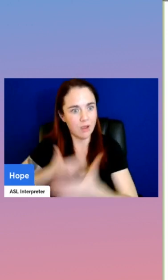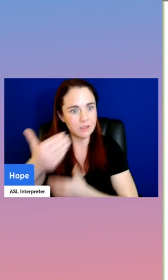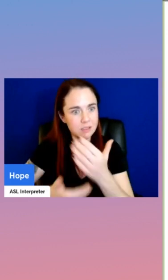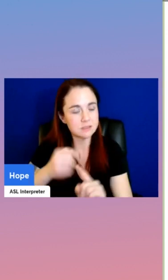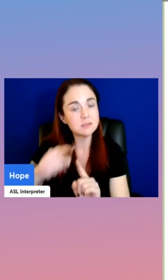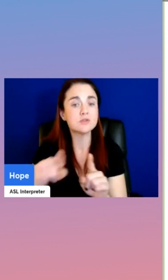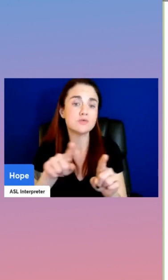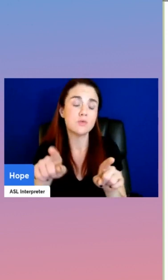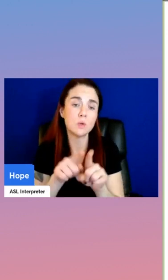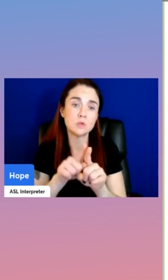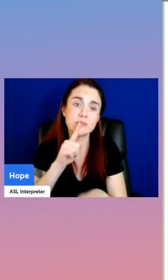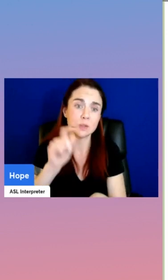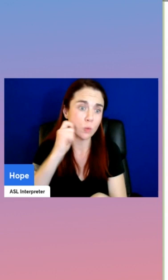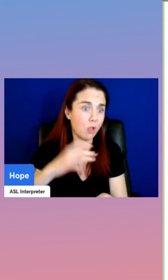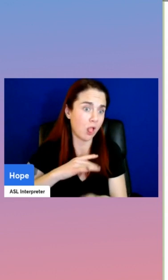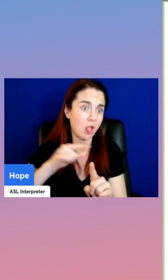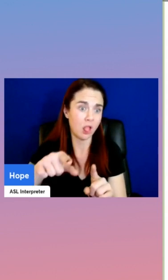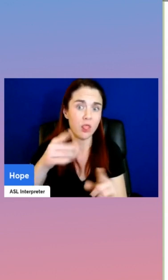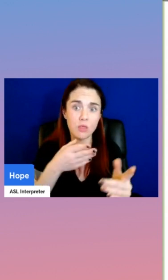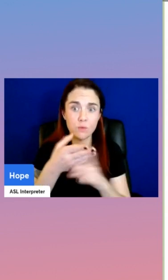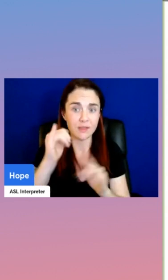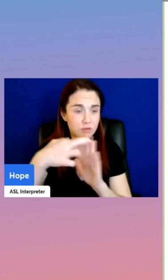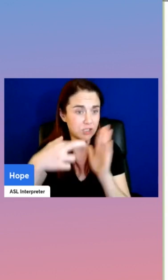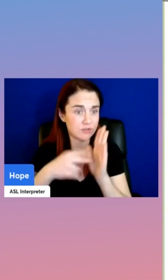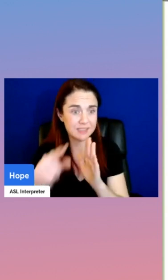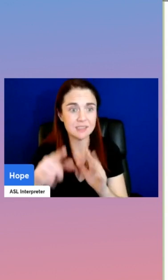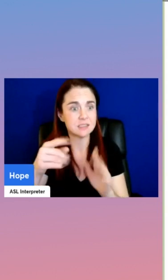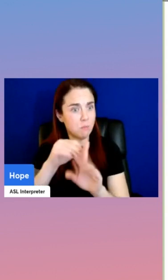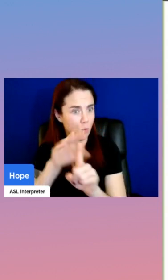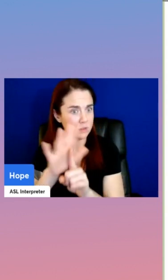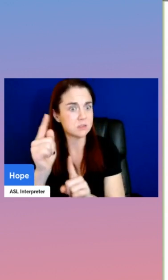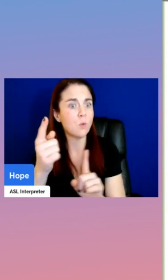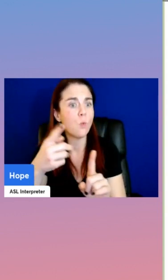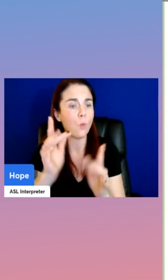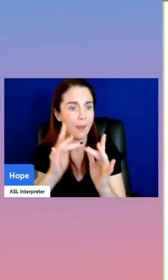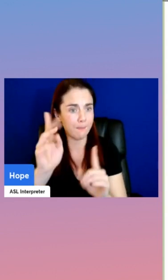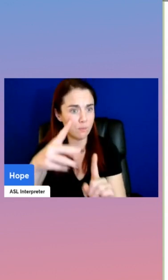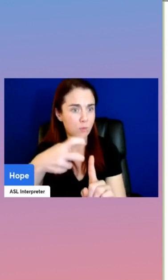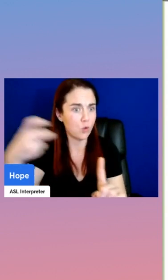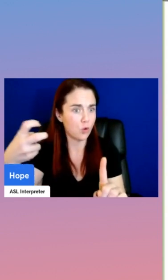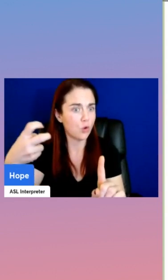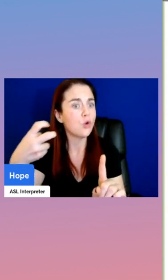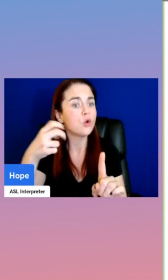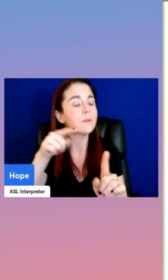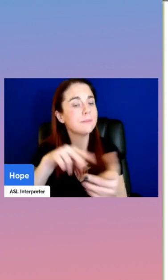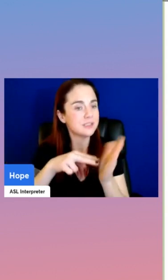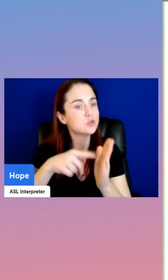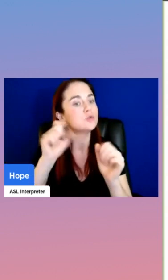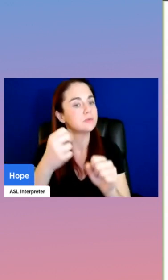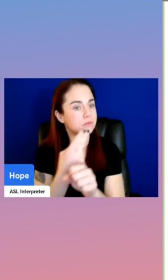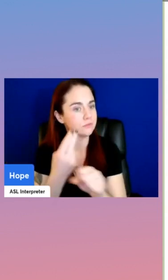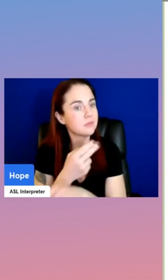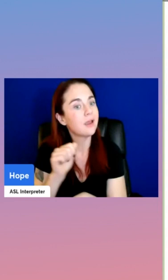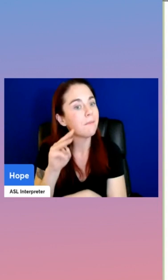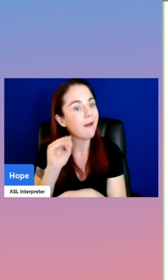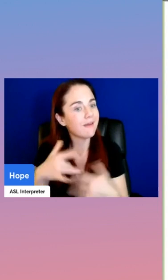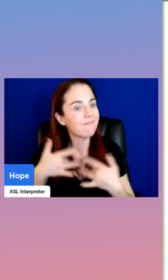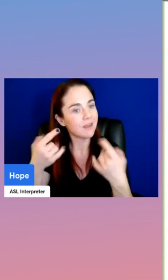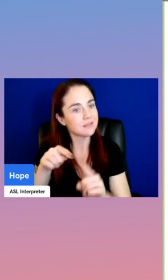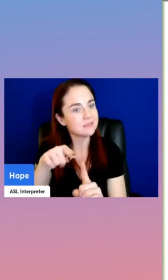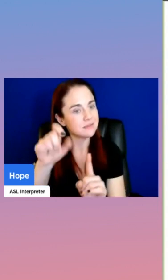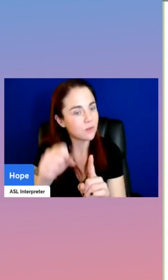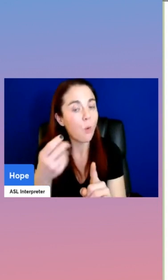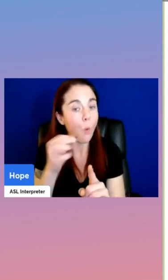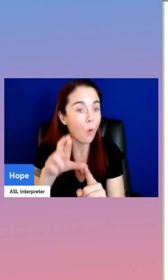really cool with HCP Packer registry is that they expose a webhook which allows you to consume AMI events or OS